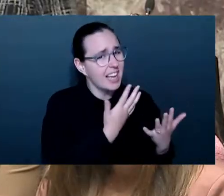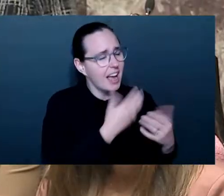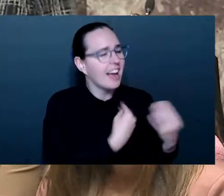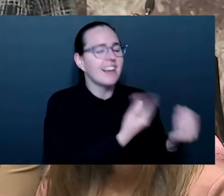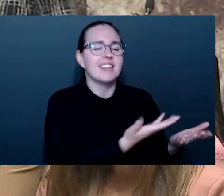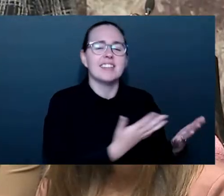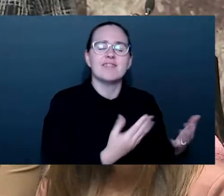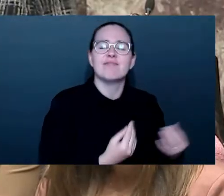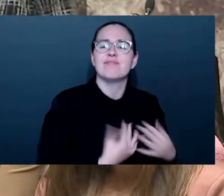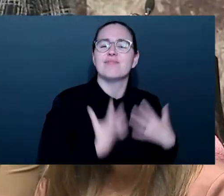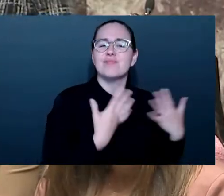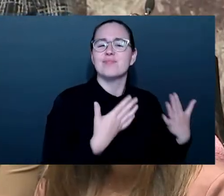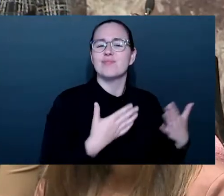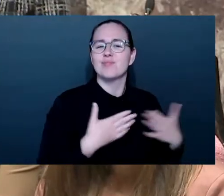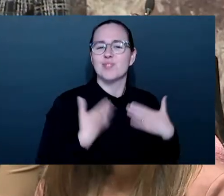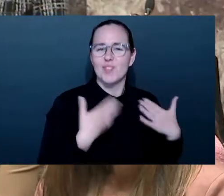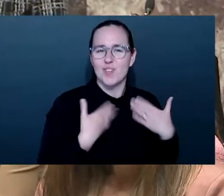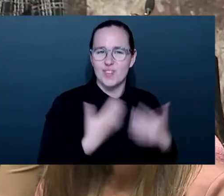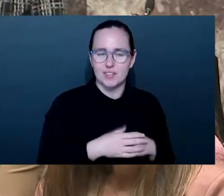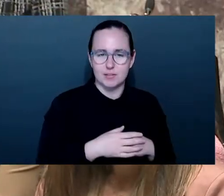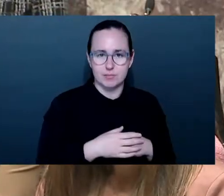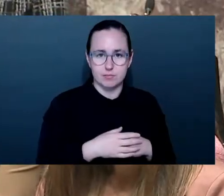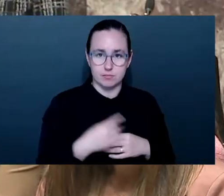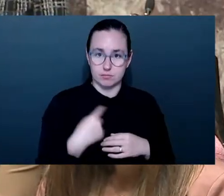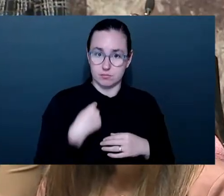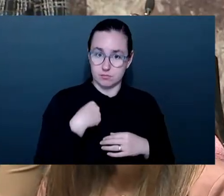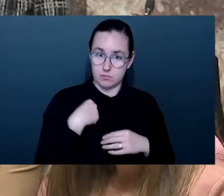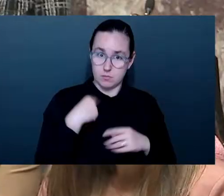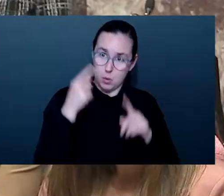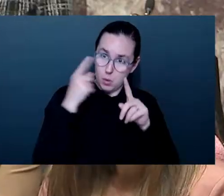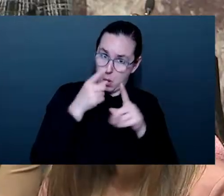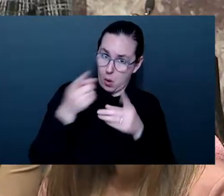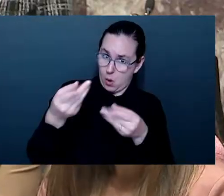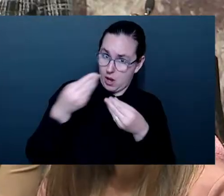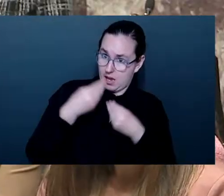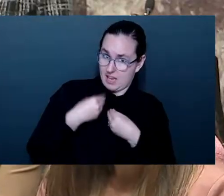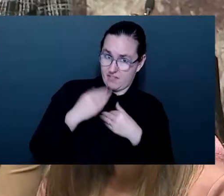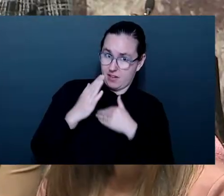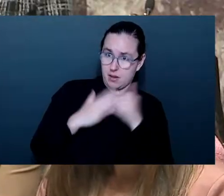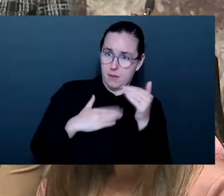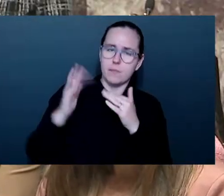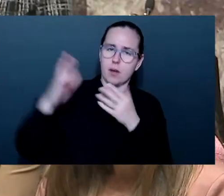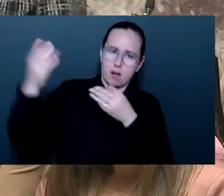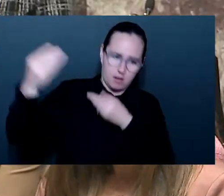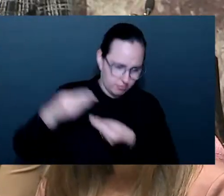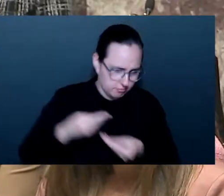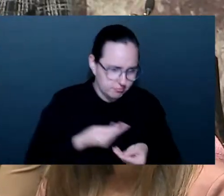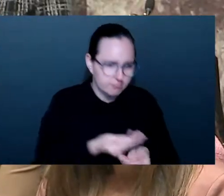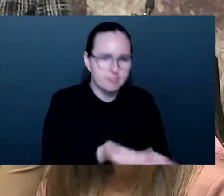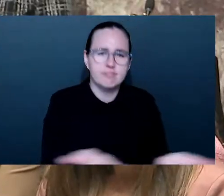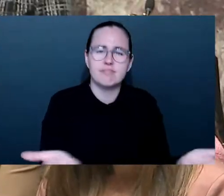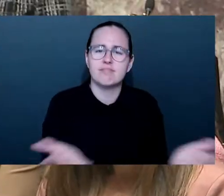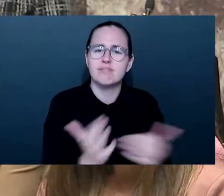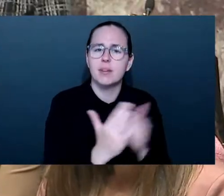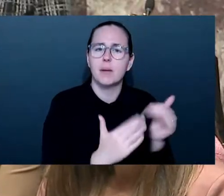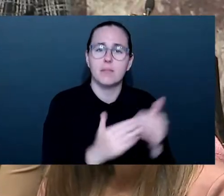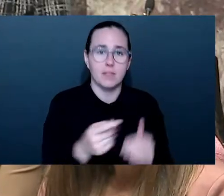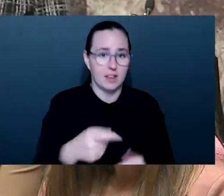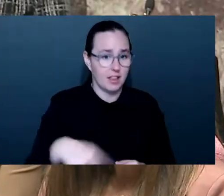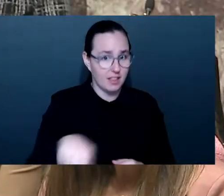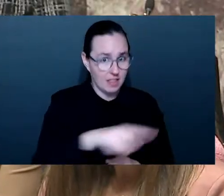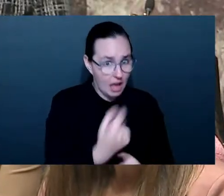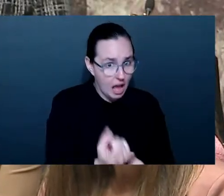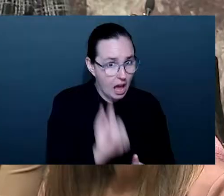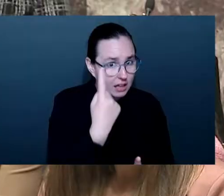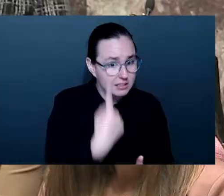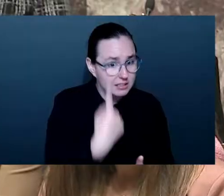console, to be understood as to understand, to be loved as to love. For it